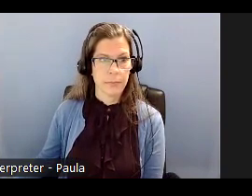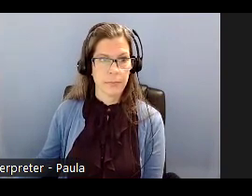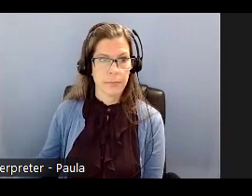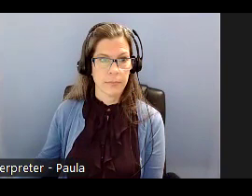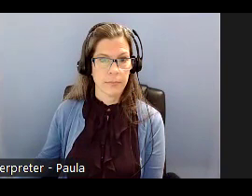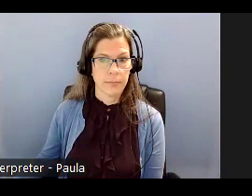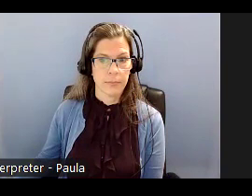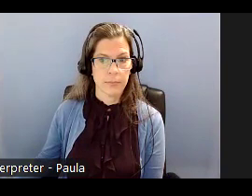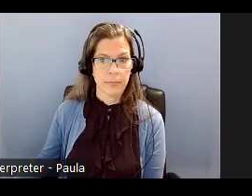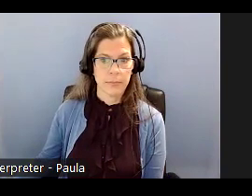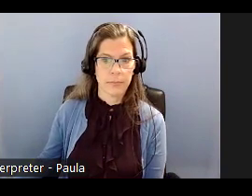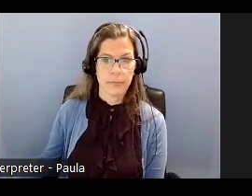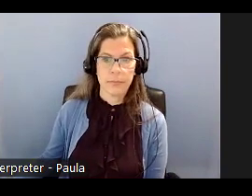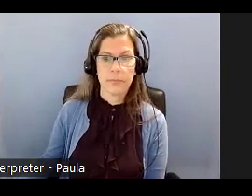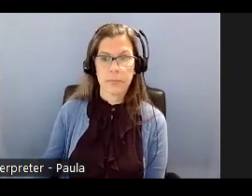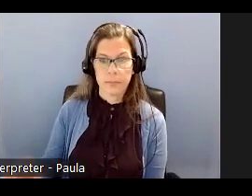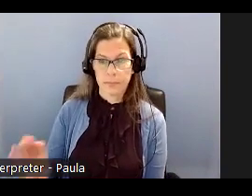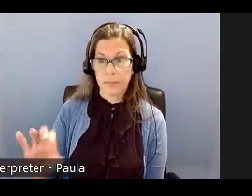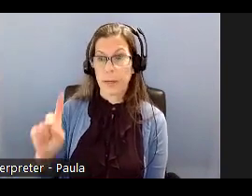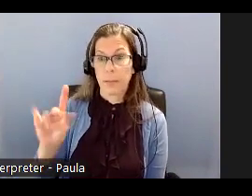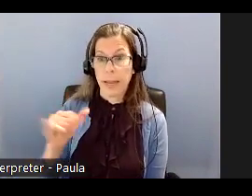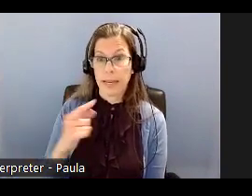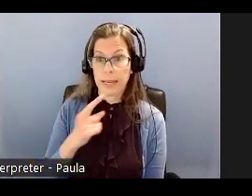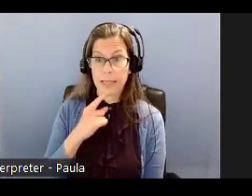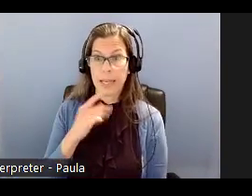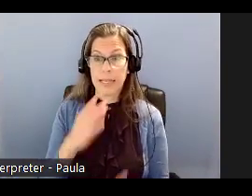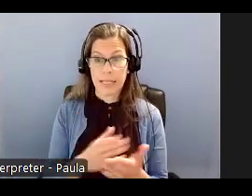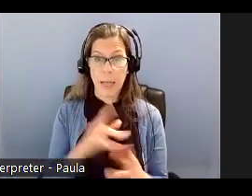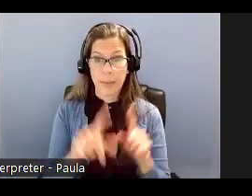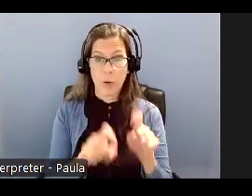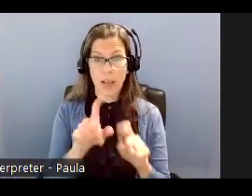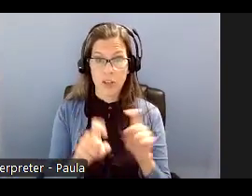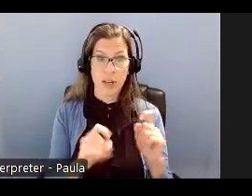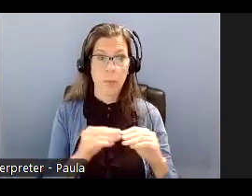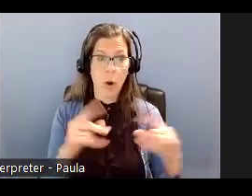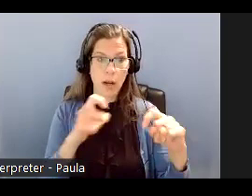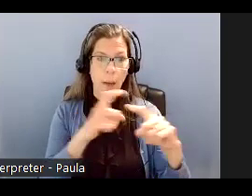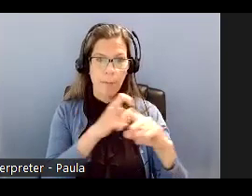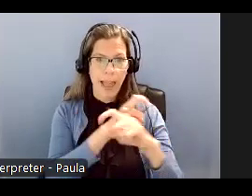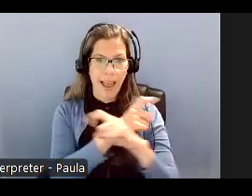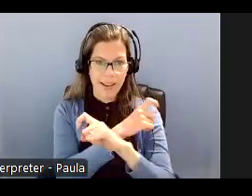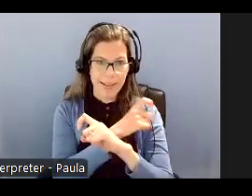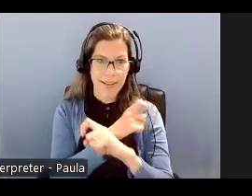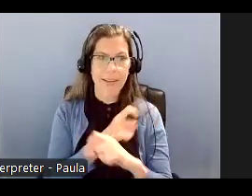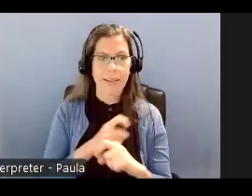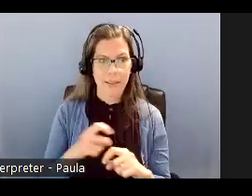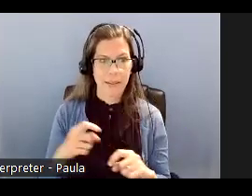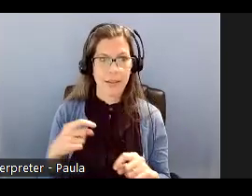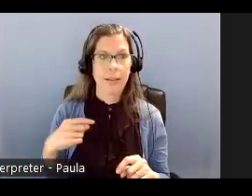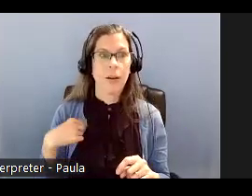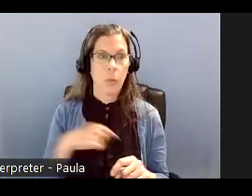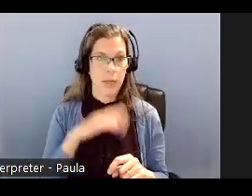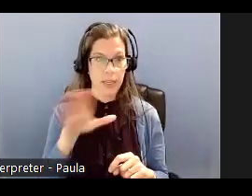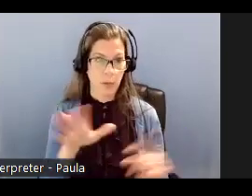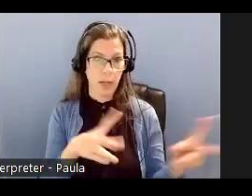And I'm noting there's quite a few questions that are a little bit more complex in nature. And like Sarah noted, we'll be adding those